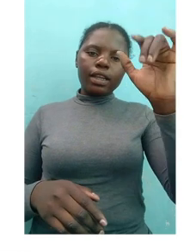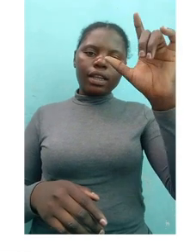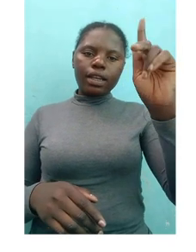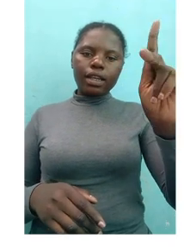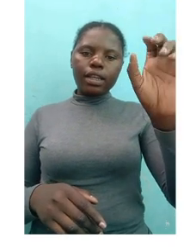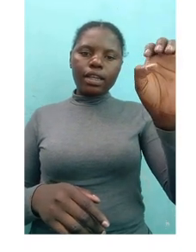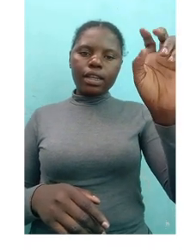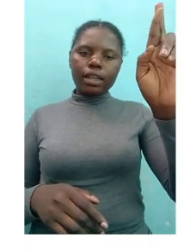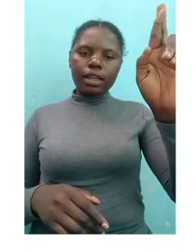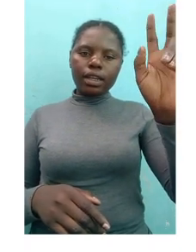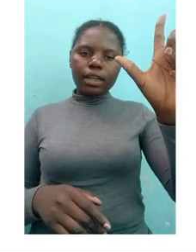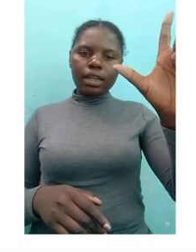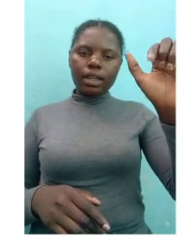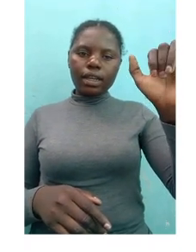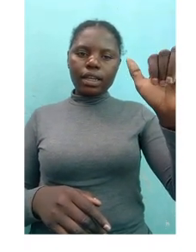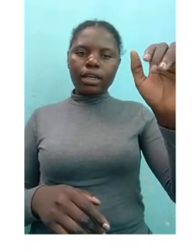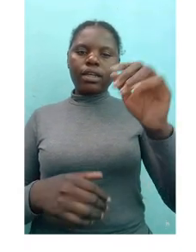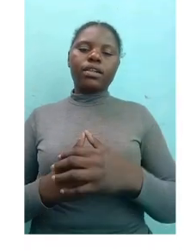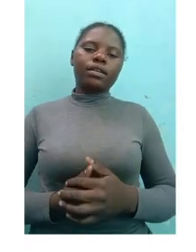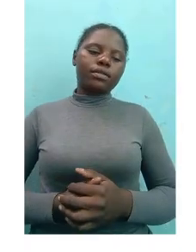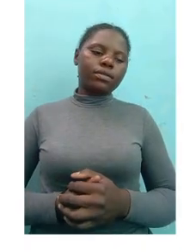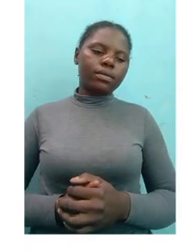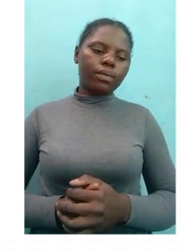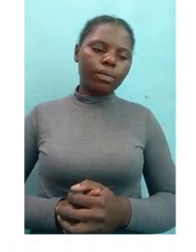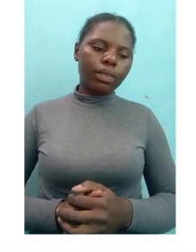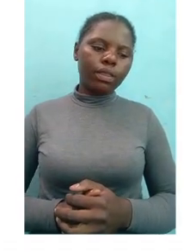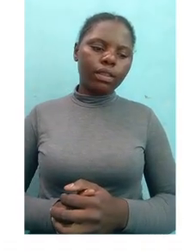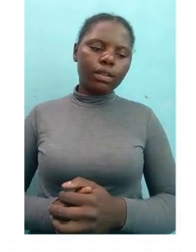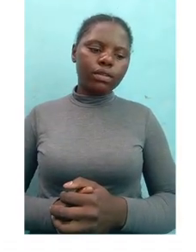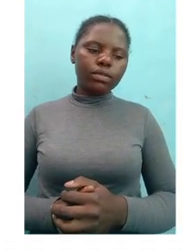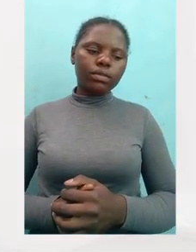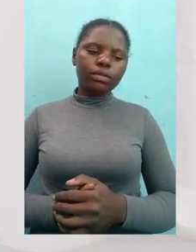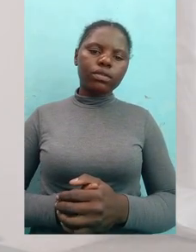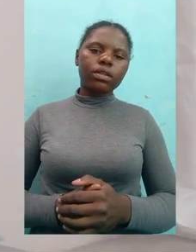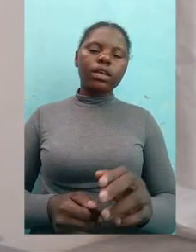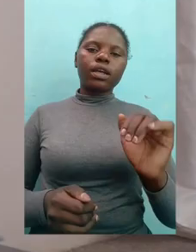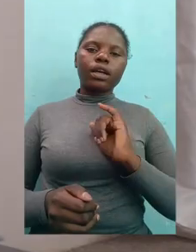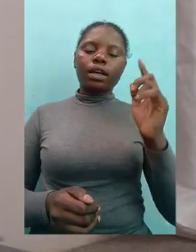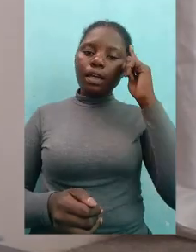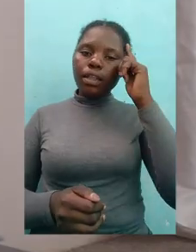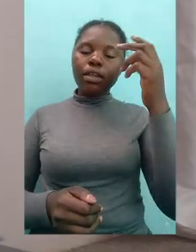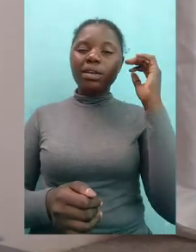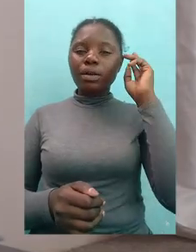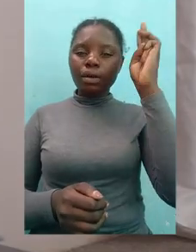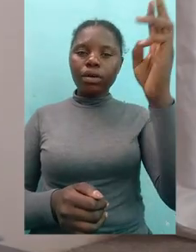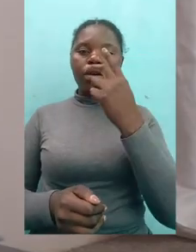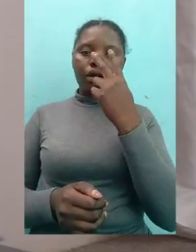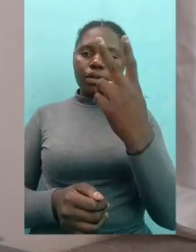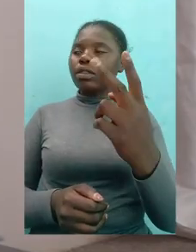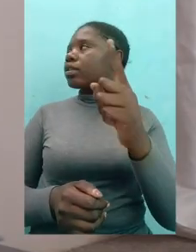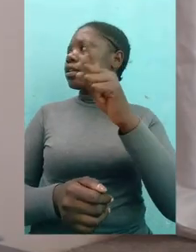levels. Because this is really important. This is the basis of the forecasting process. And I think you will see